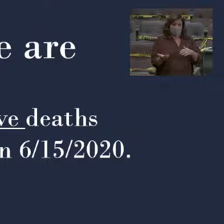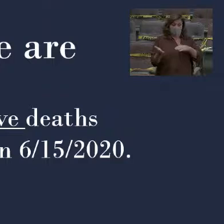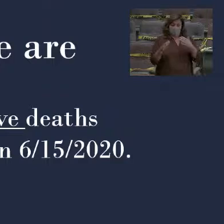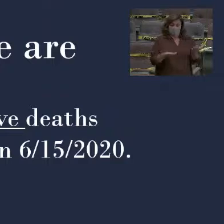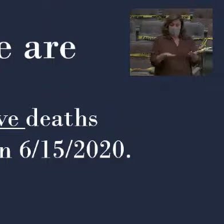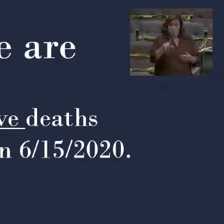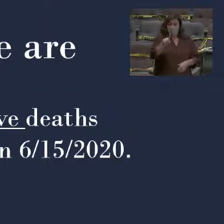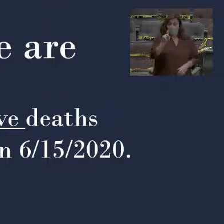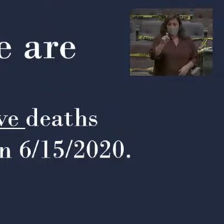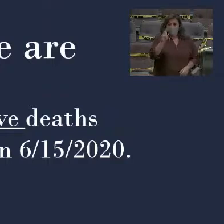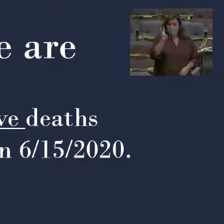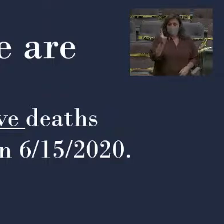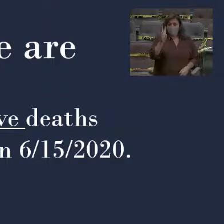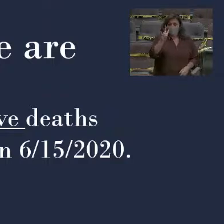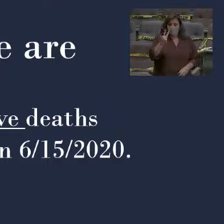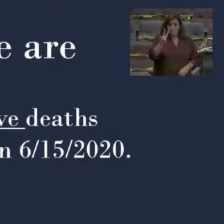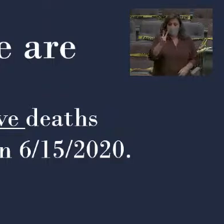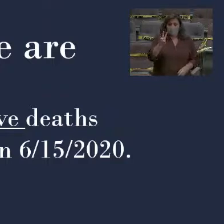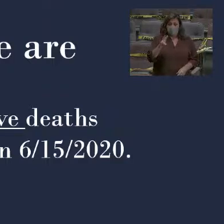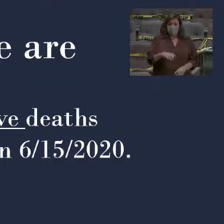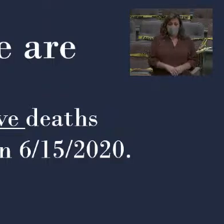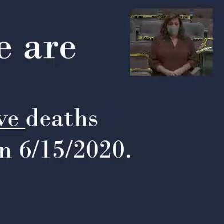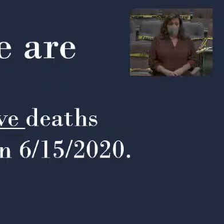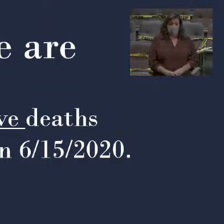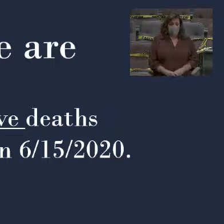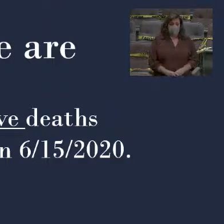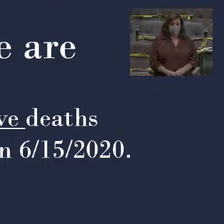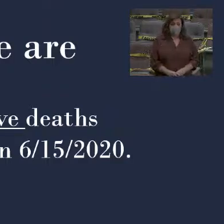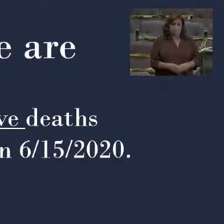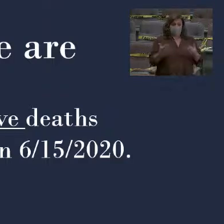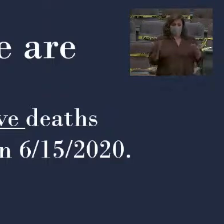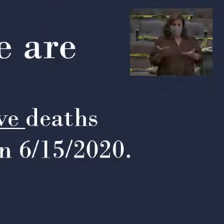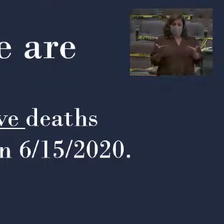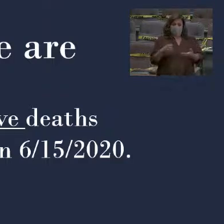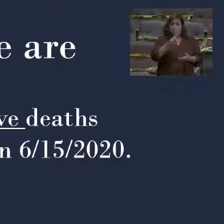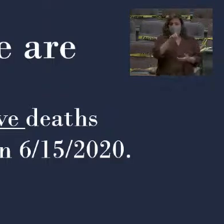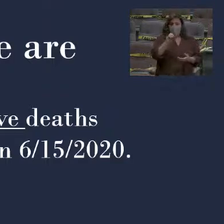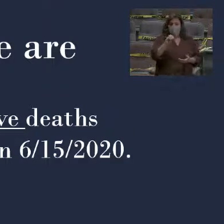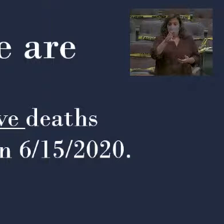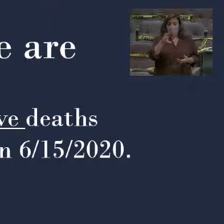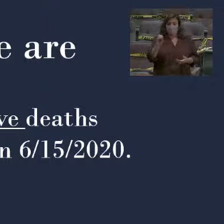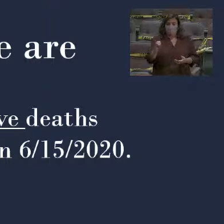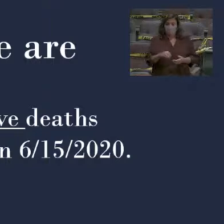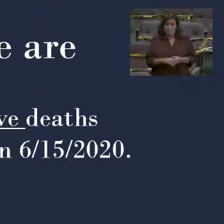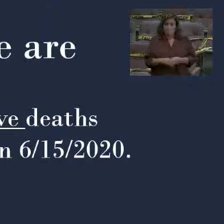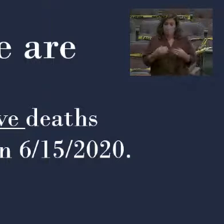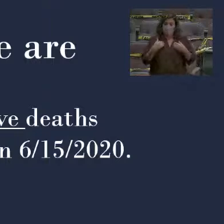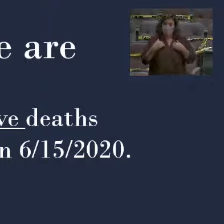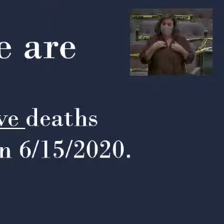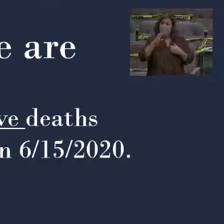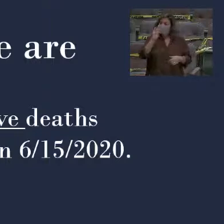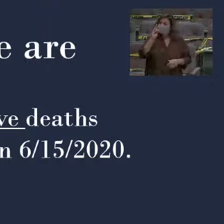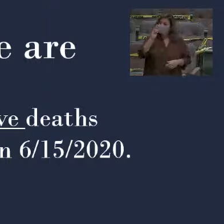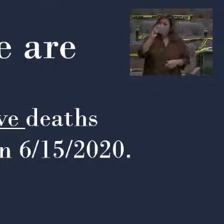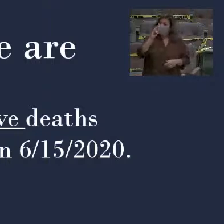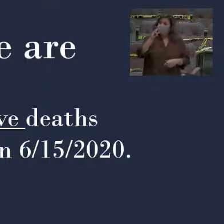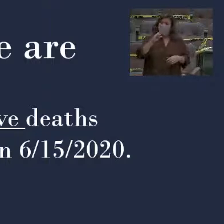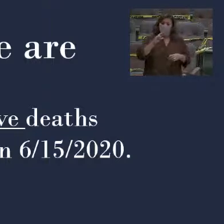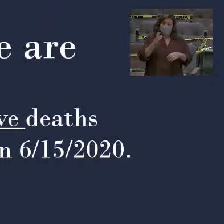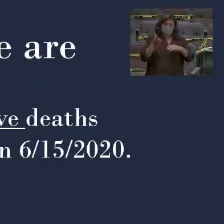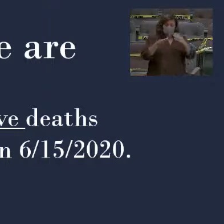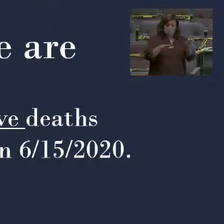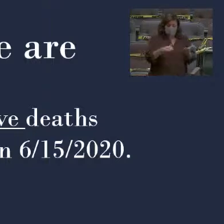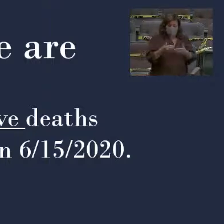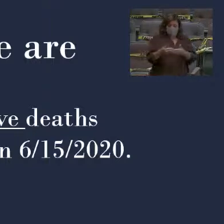have 167 positive deaths here in Dougherty County that was reported to us. There have been 17 deaths reported